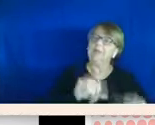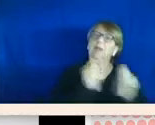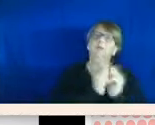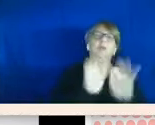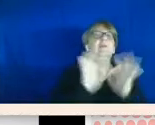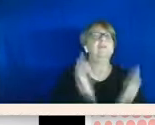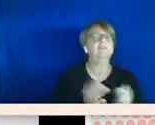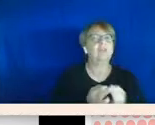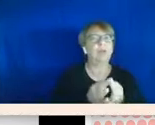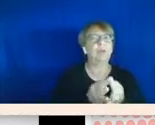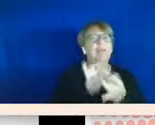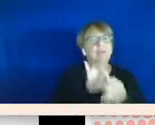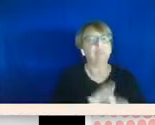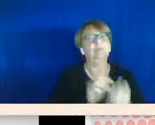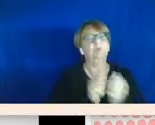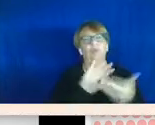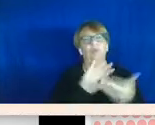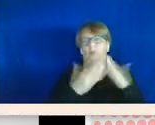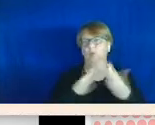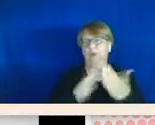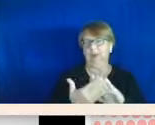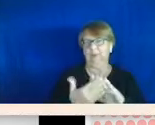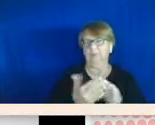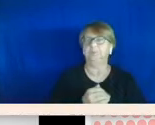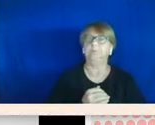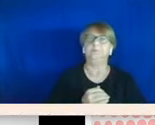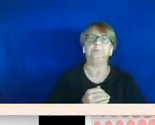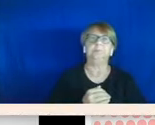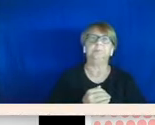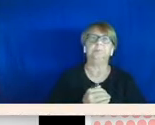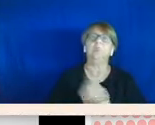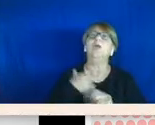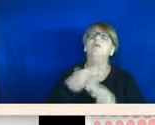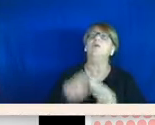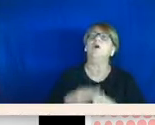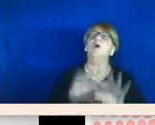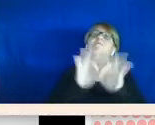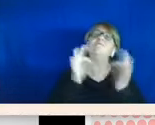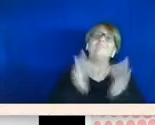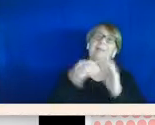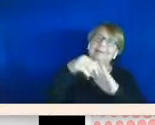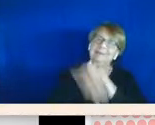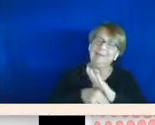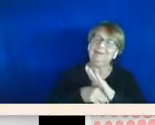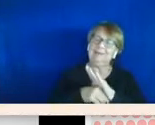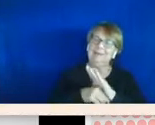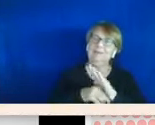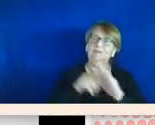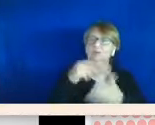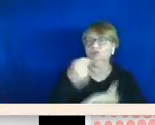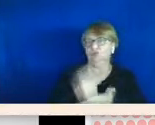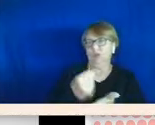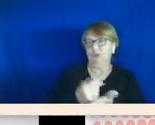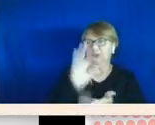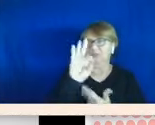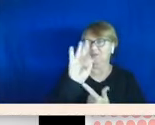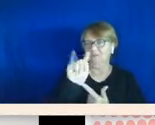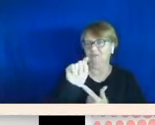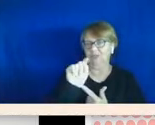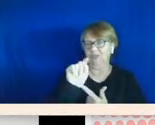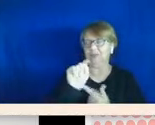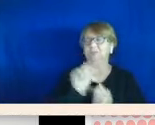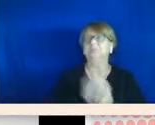their community. We have what's called Family Intensive Treatment, or FIT. And this is a service